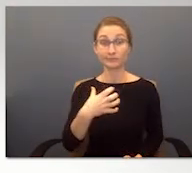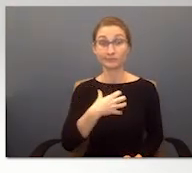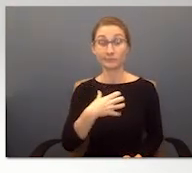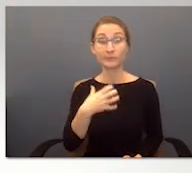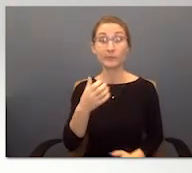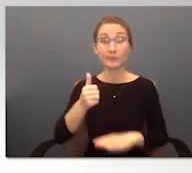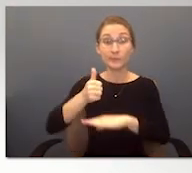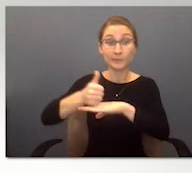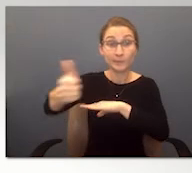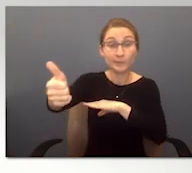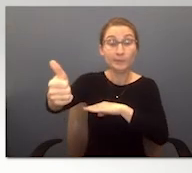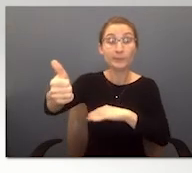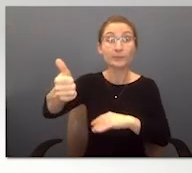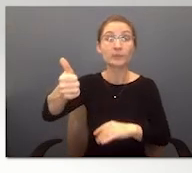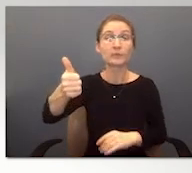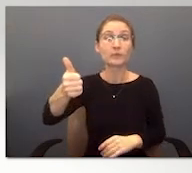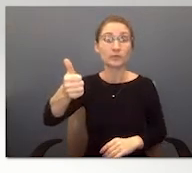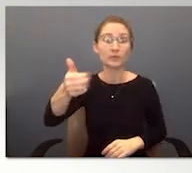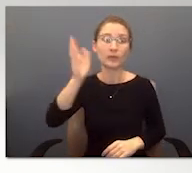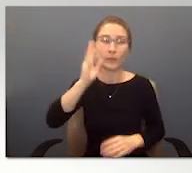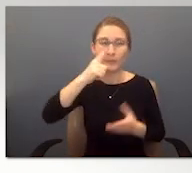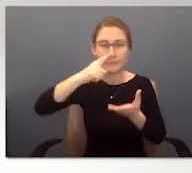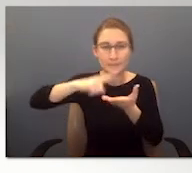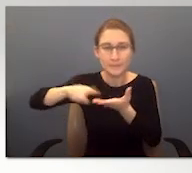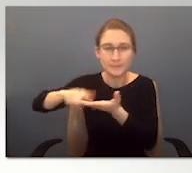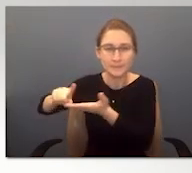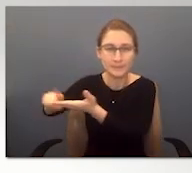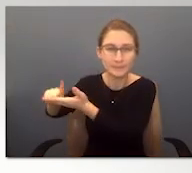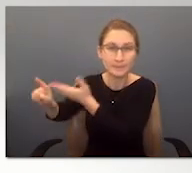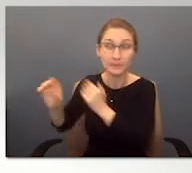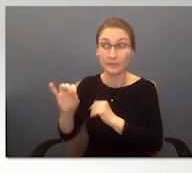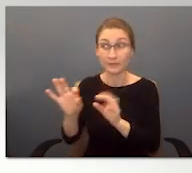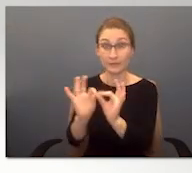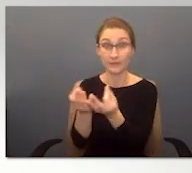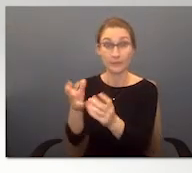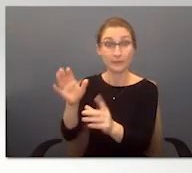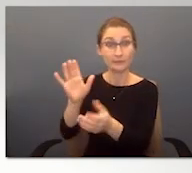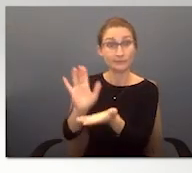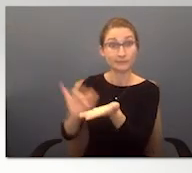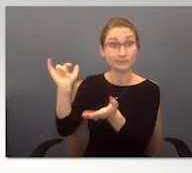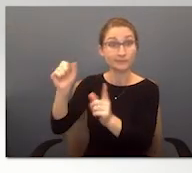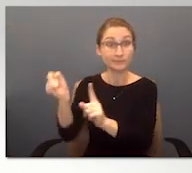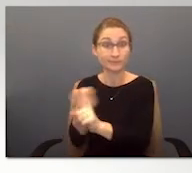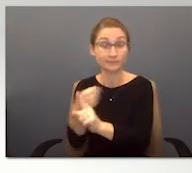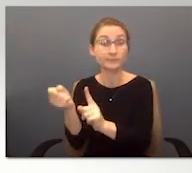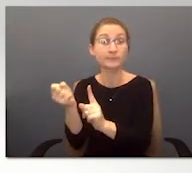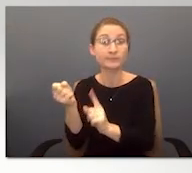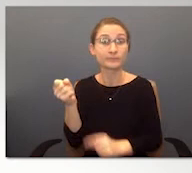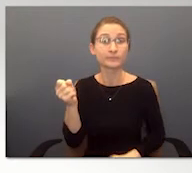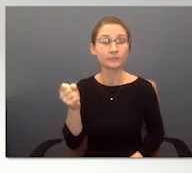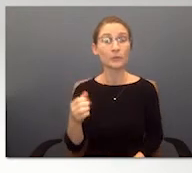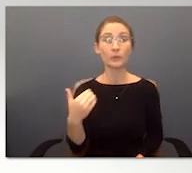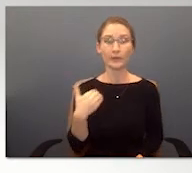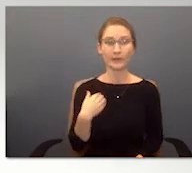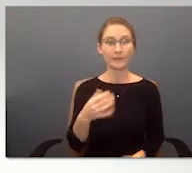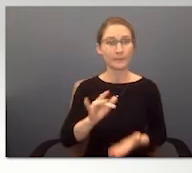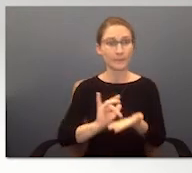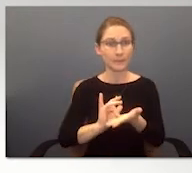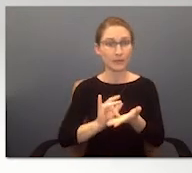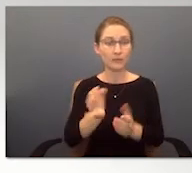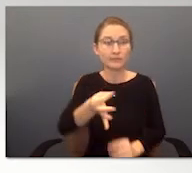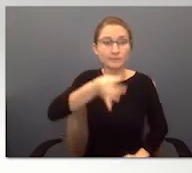they come in through the Department of Children and Family Child Abuse Hotline. We have medical experts throughout the country that can